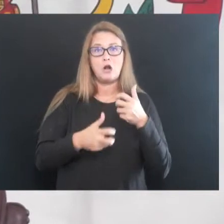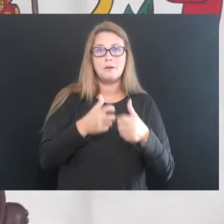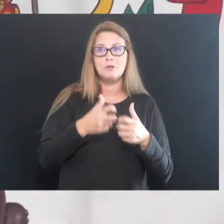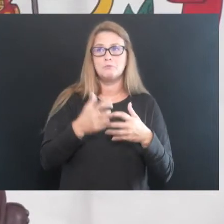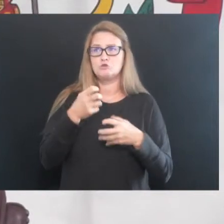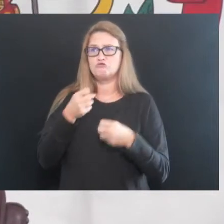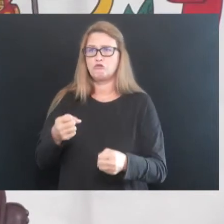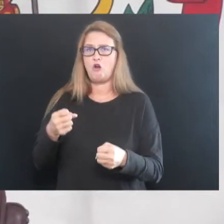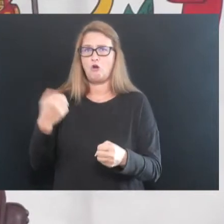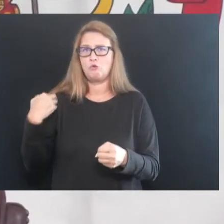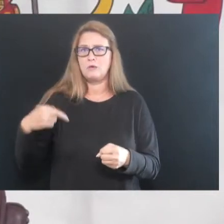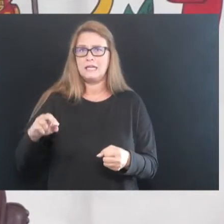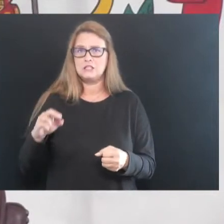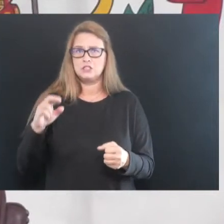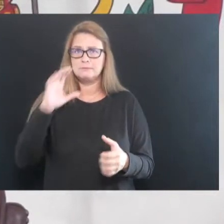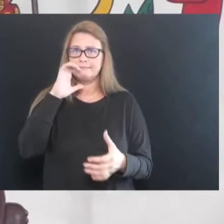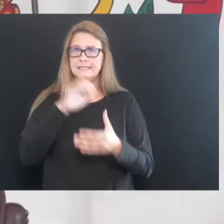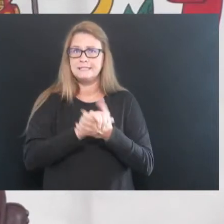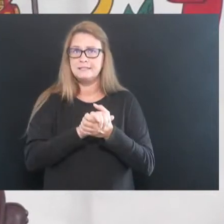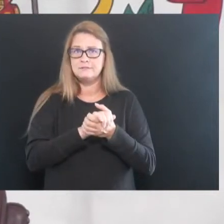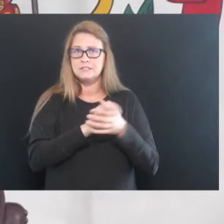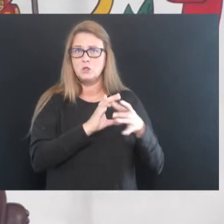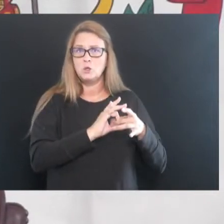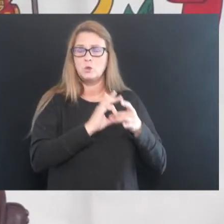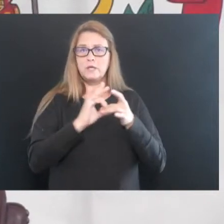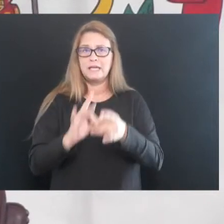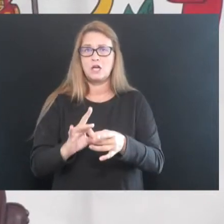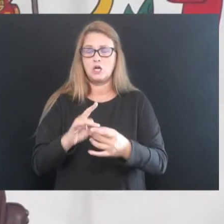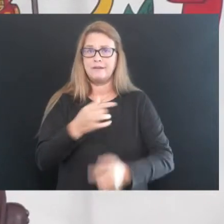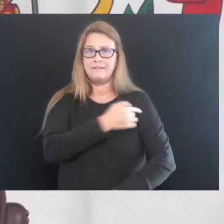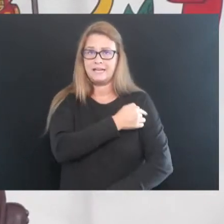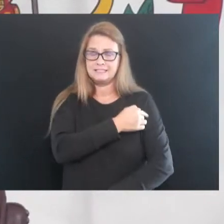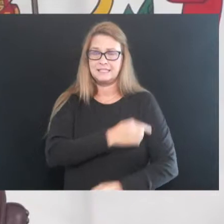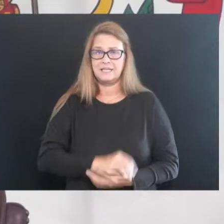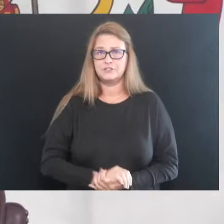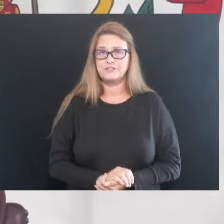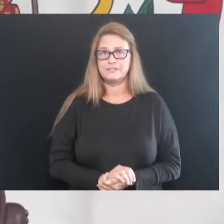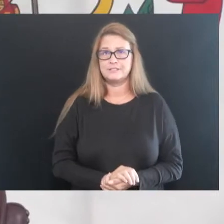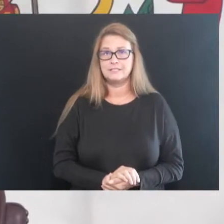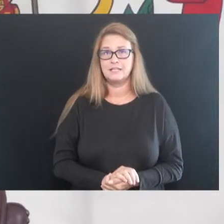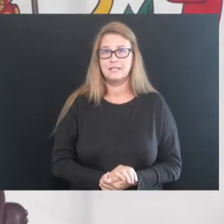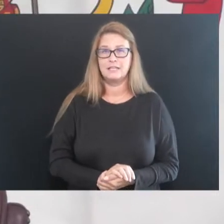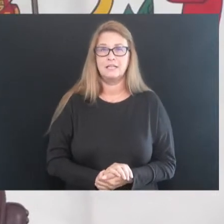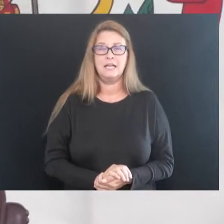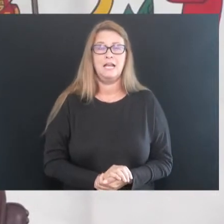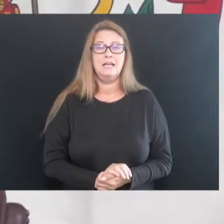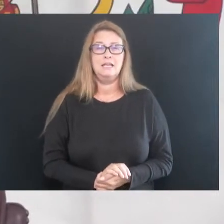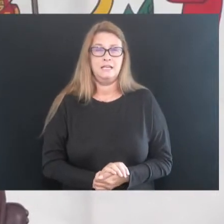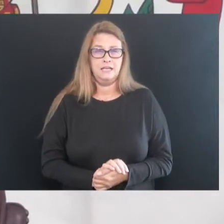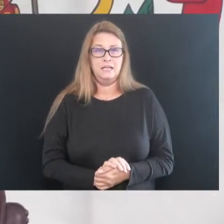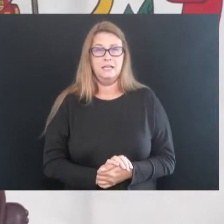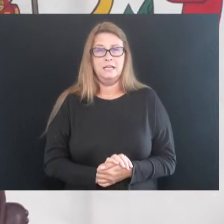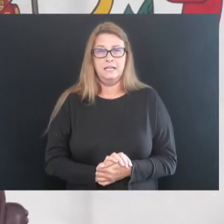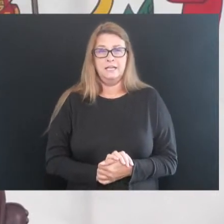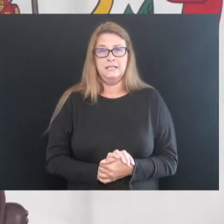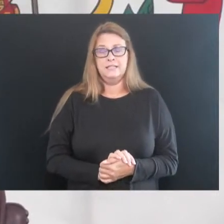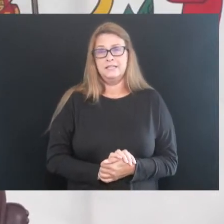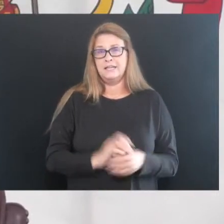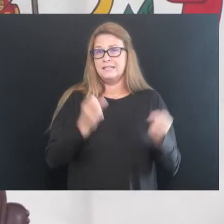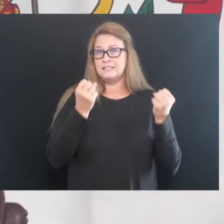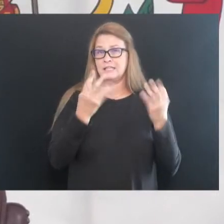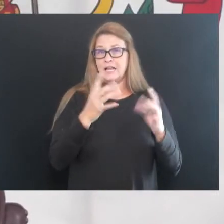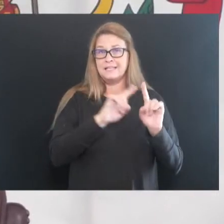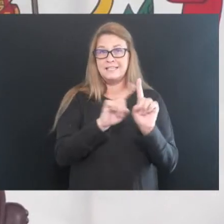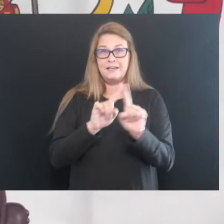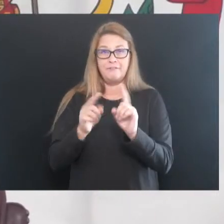and everything in regard to the vaccines. And it's driven a whole lot by lots of different